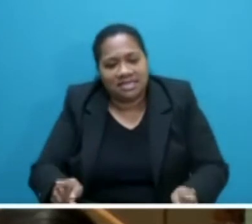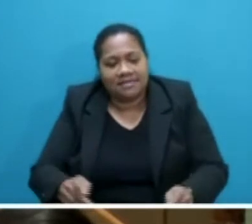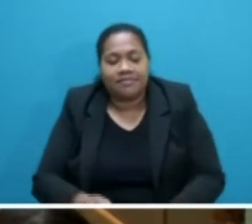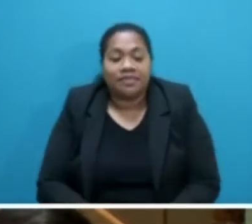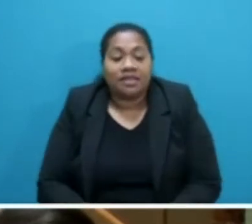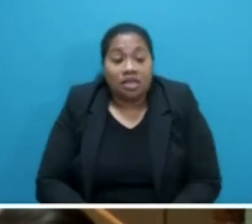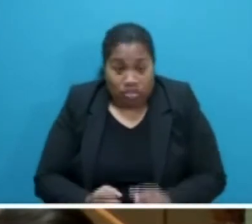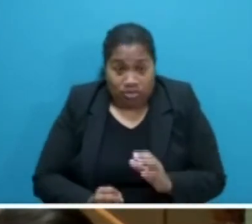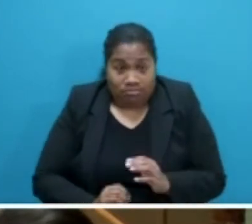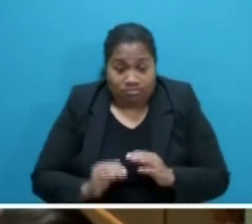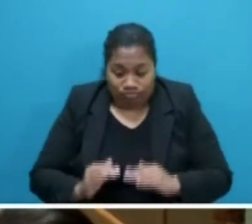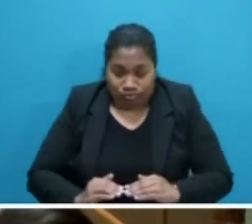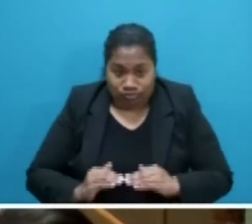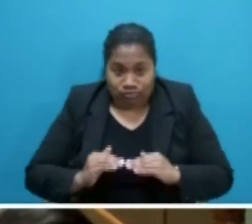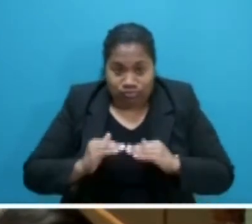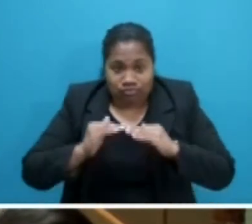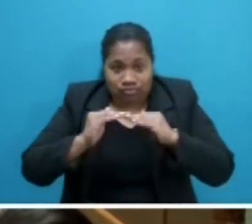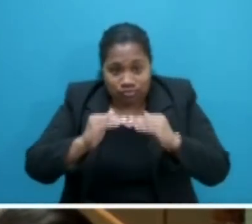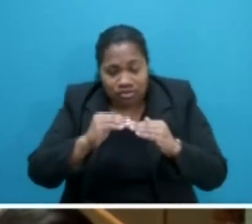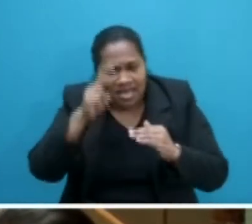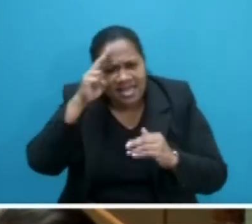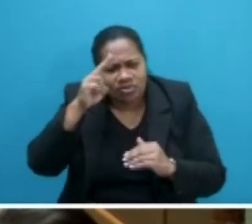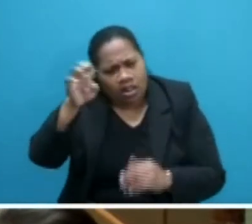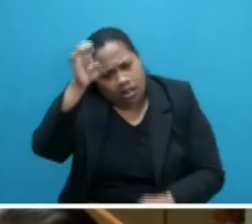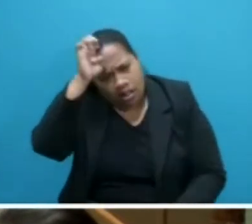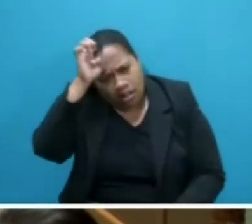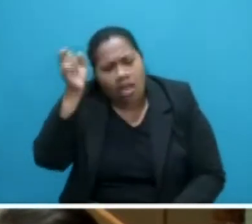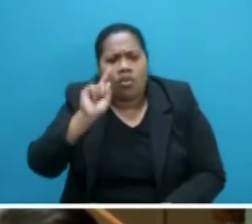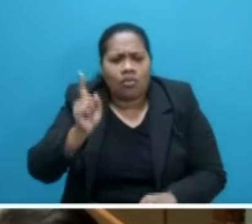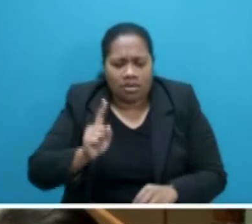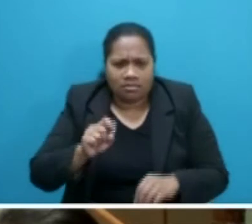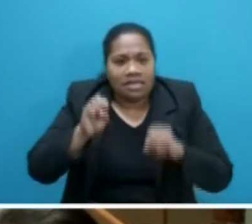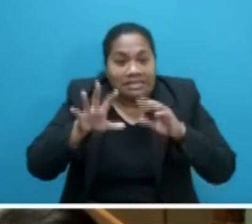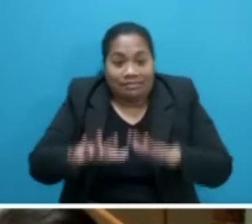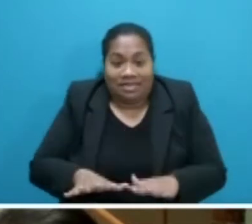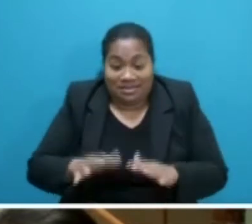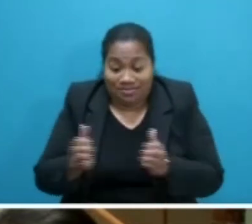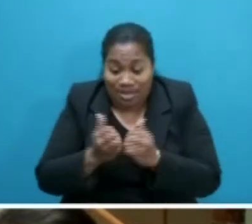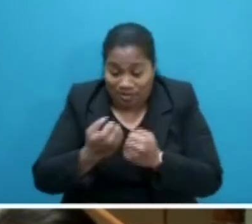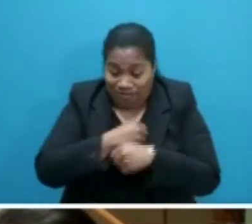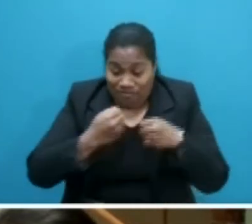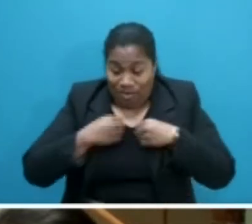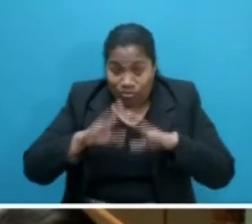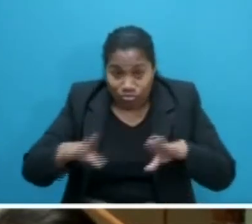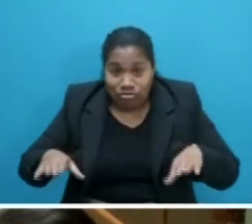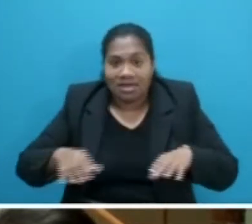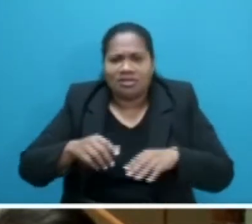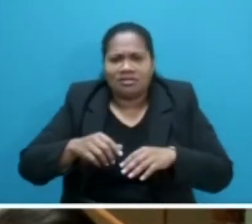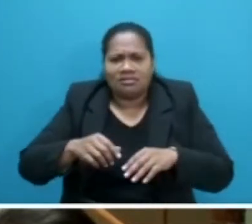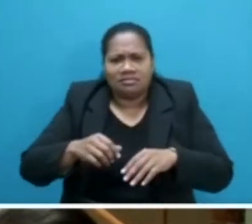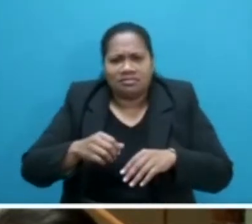are undeniable blessings. It is a blessing that so many of our children and grandchildren have only ever